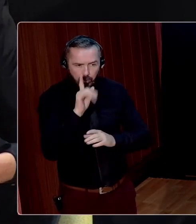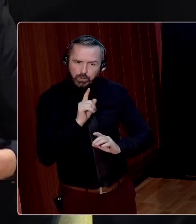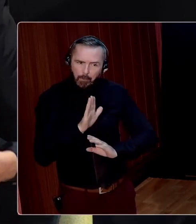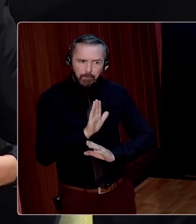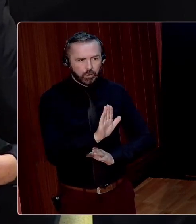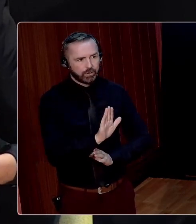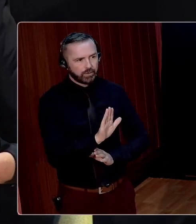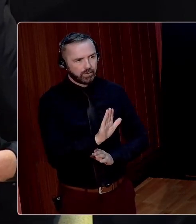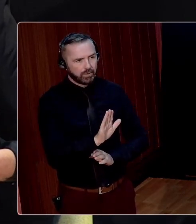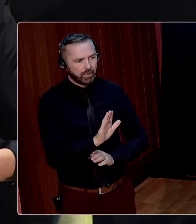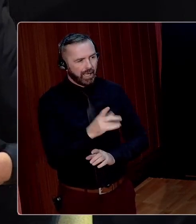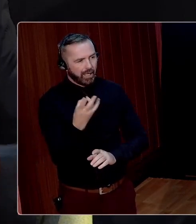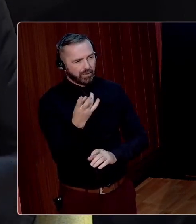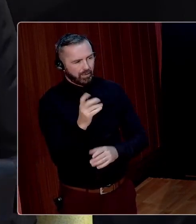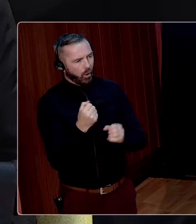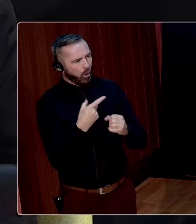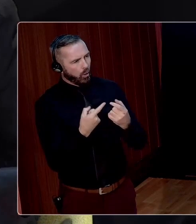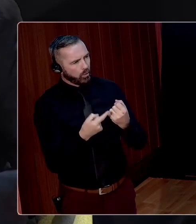always have is about obligation